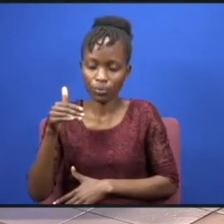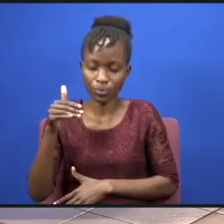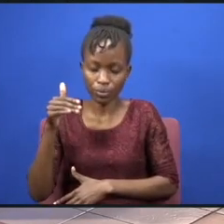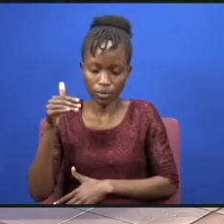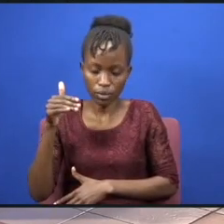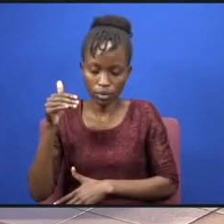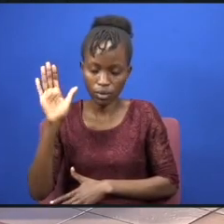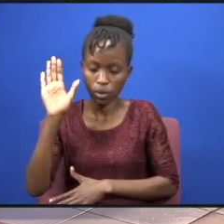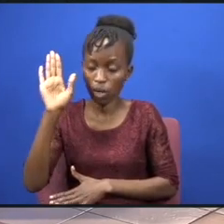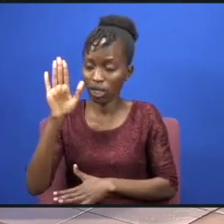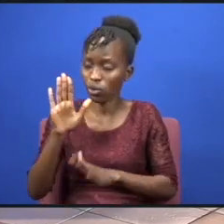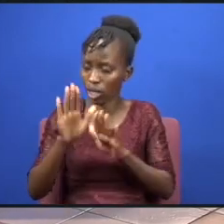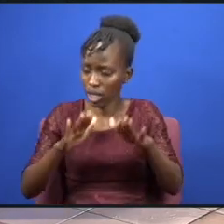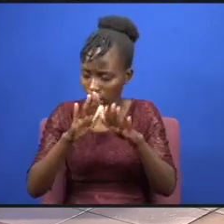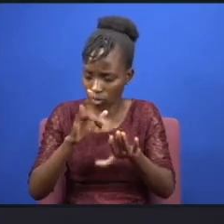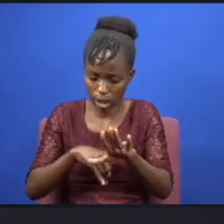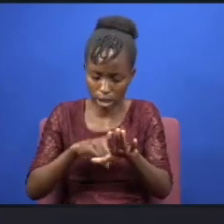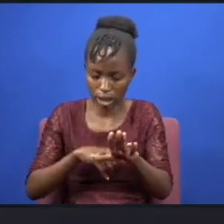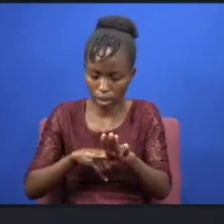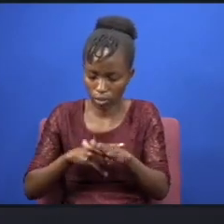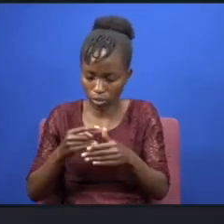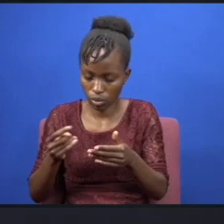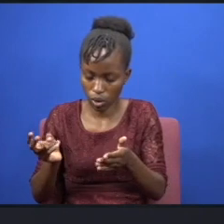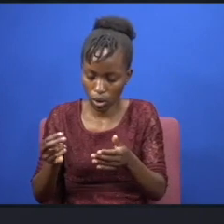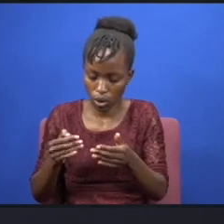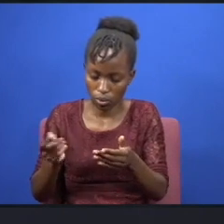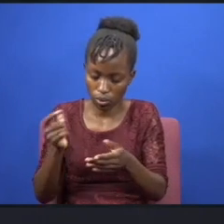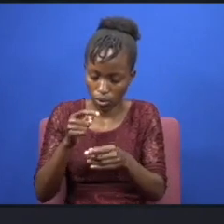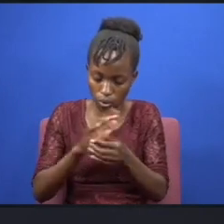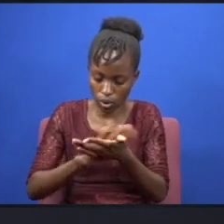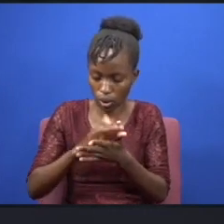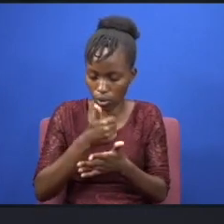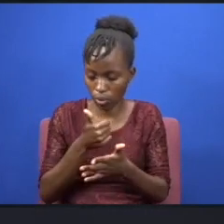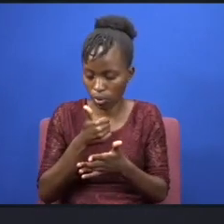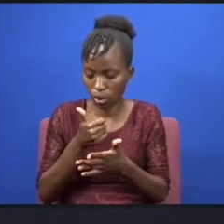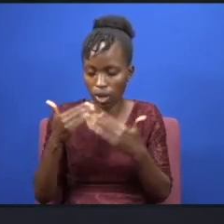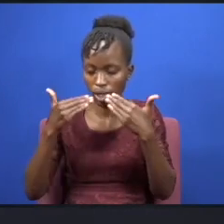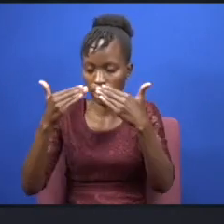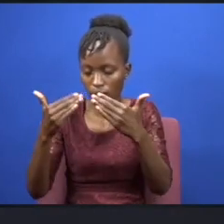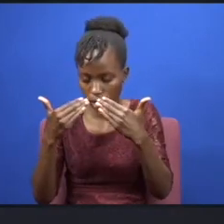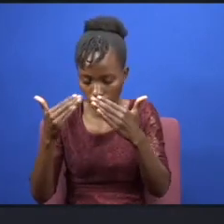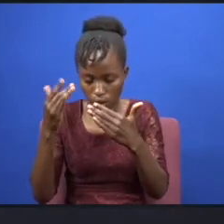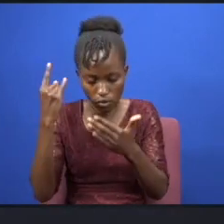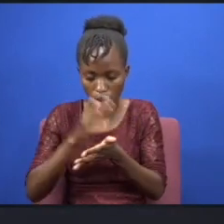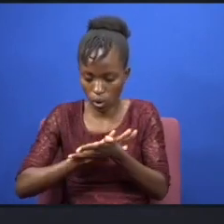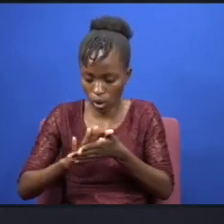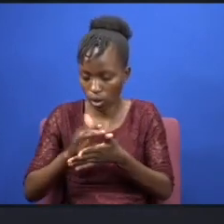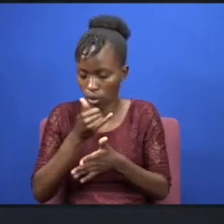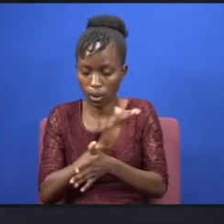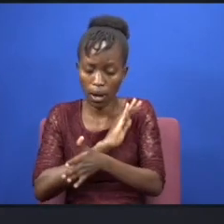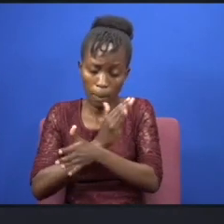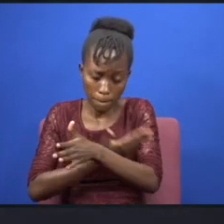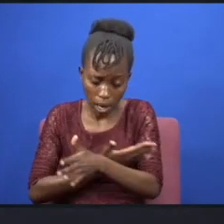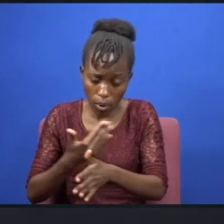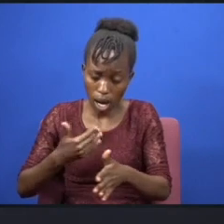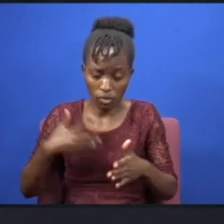this sacred desk. And we thank you, Lord, that this wonderful sacrifice, this precious communion still has power